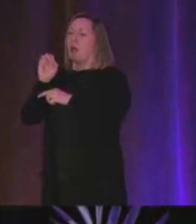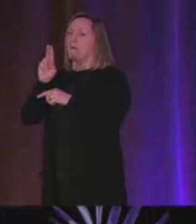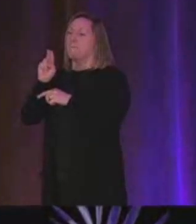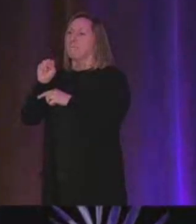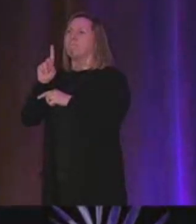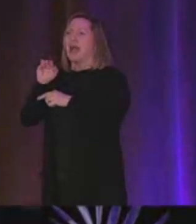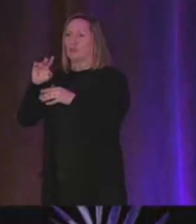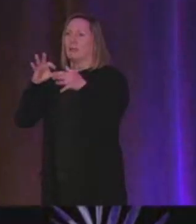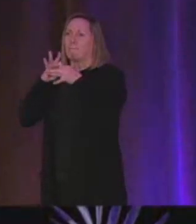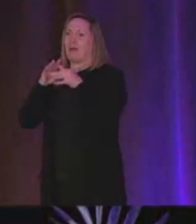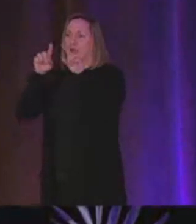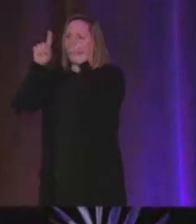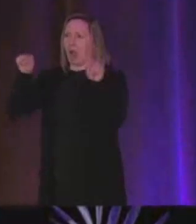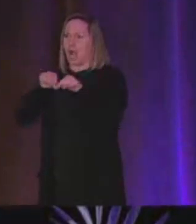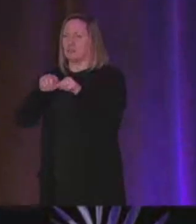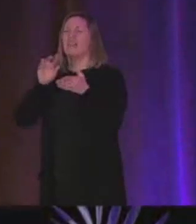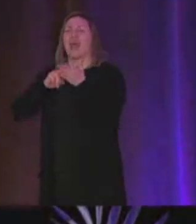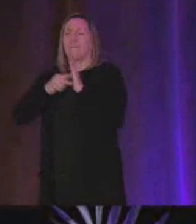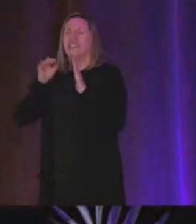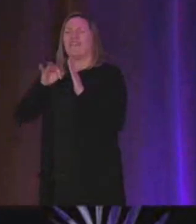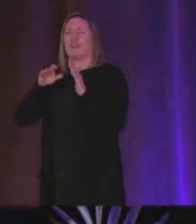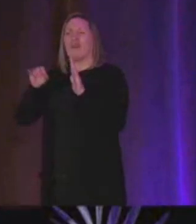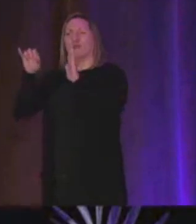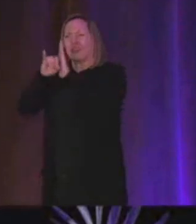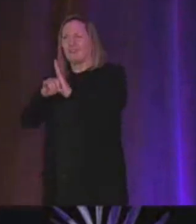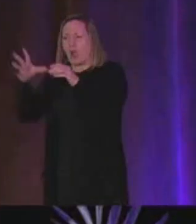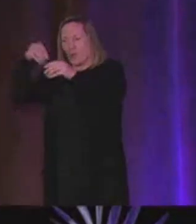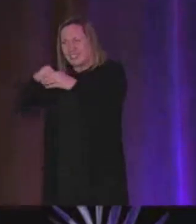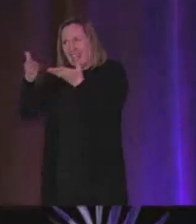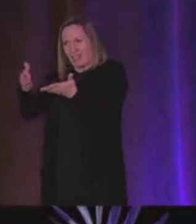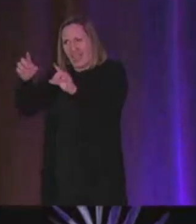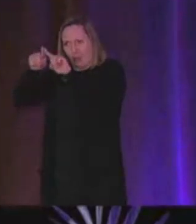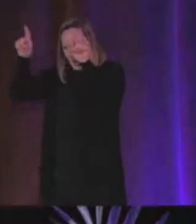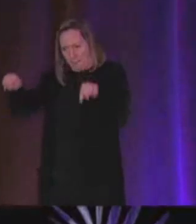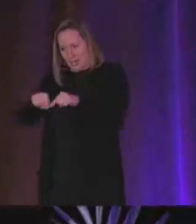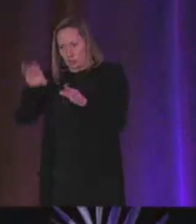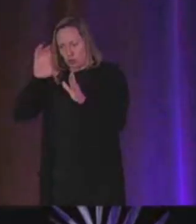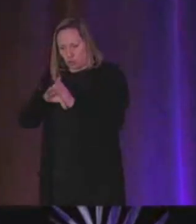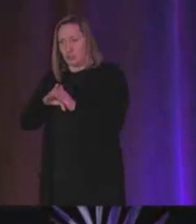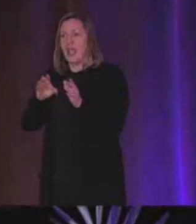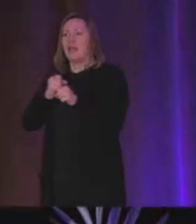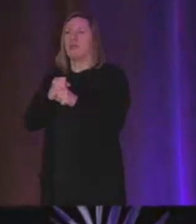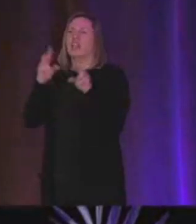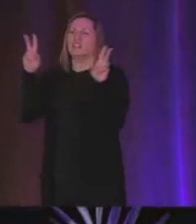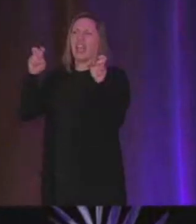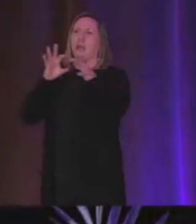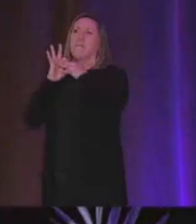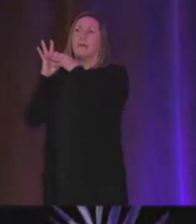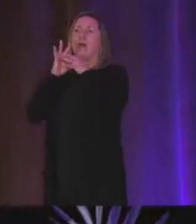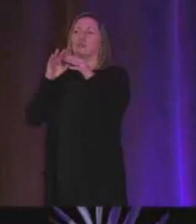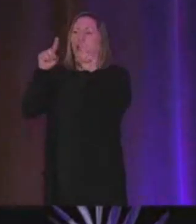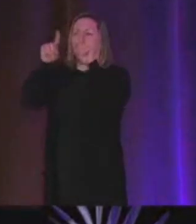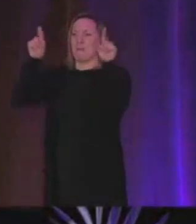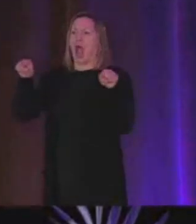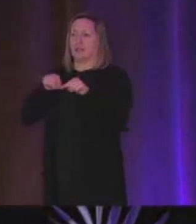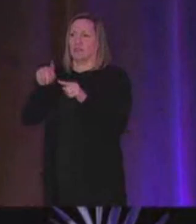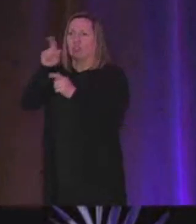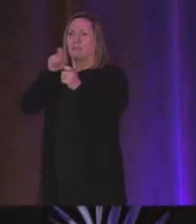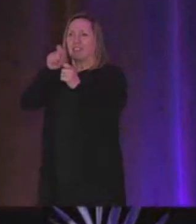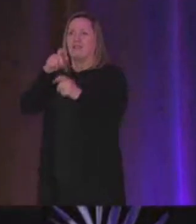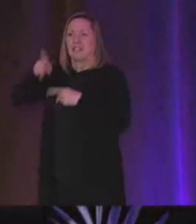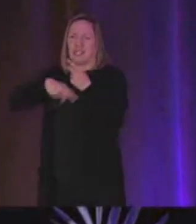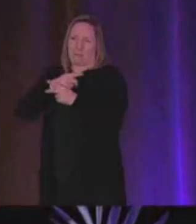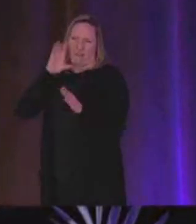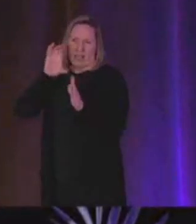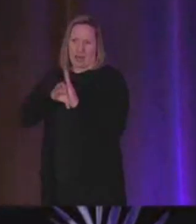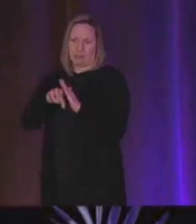you need to identify what entities are there in your image, it creates a bounding box for every specific type of an image. I can also